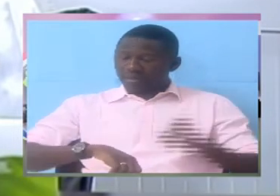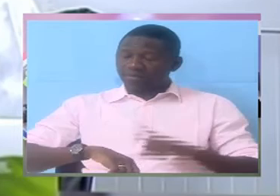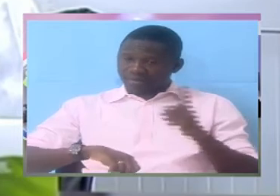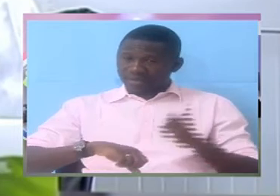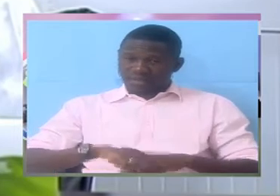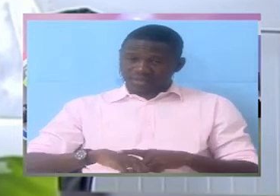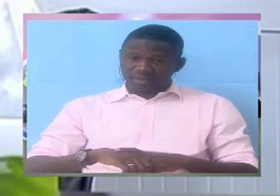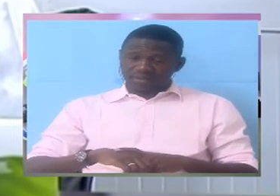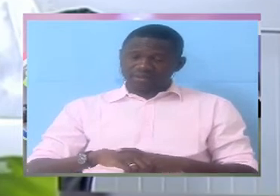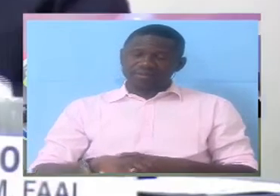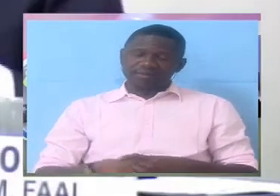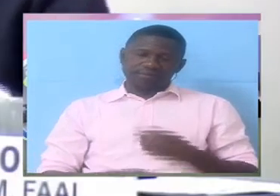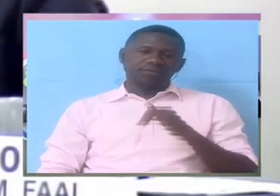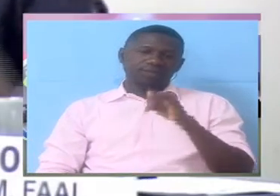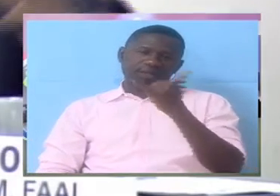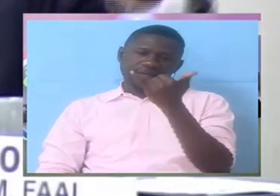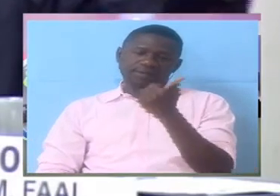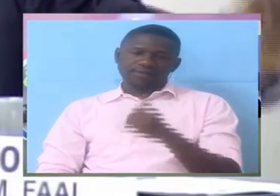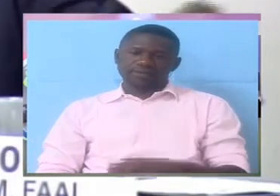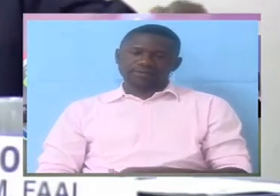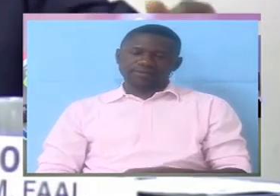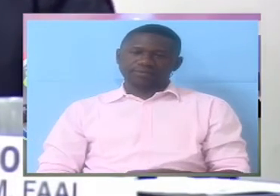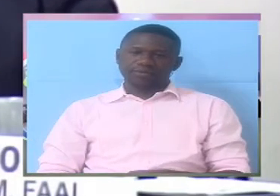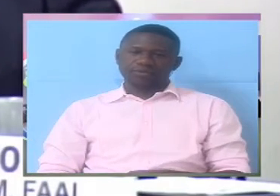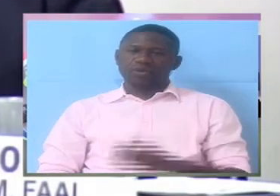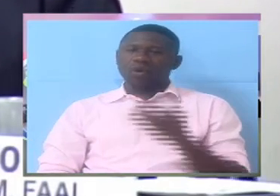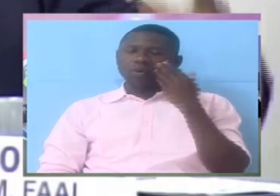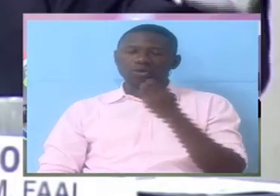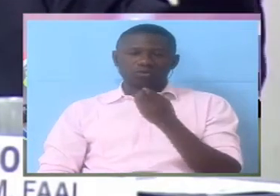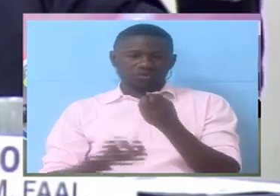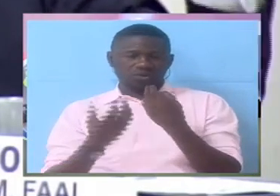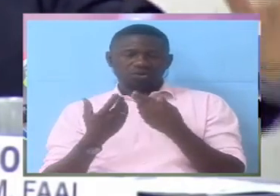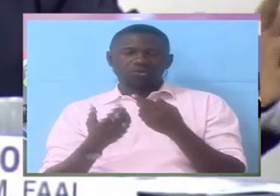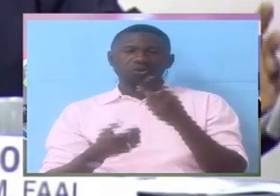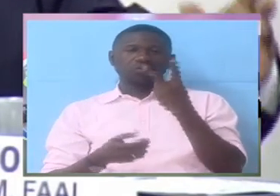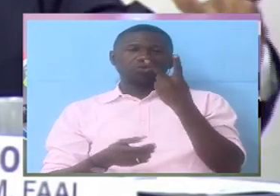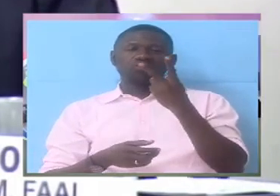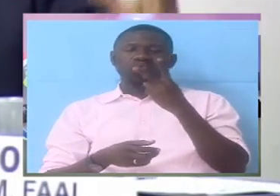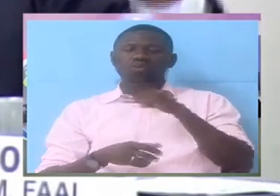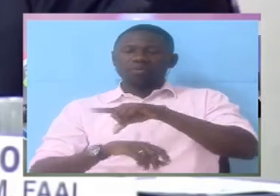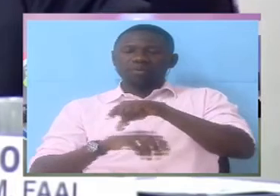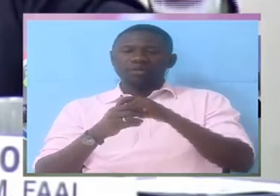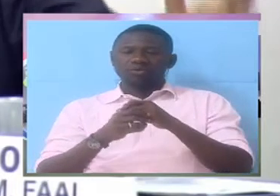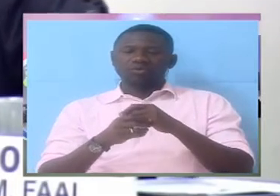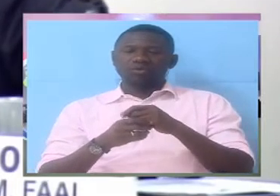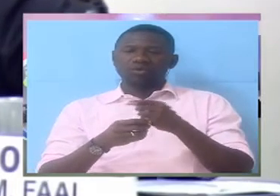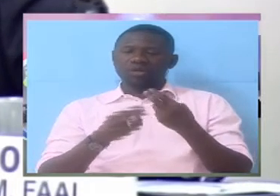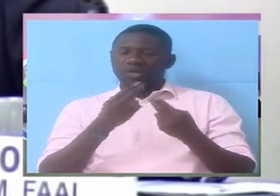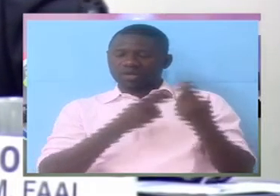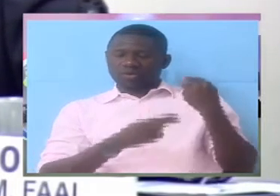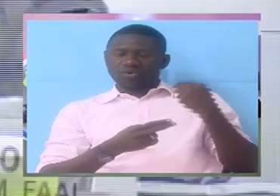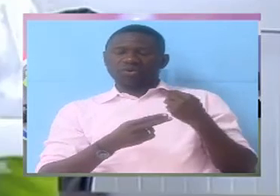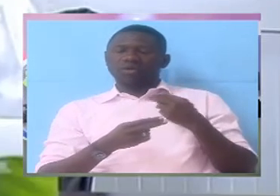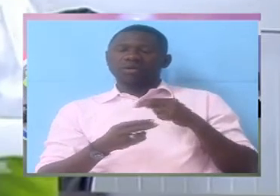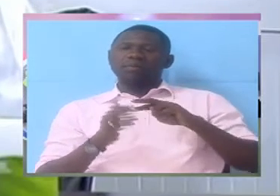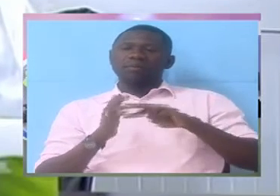Yes. Ah. So when you told us 2 minutes ago that Yaya Jammeh had nothing to do with it, that was not